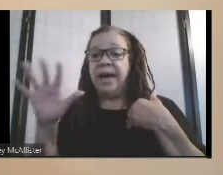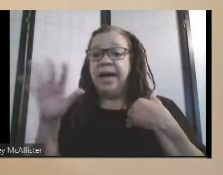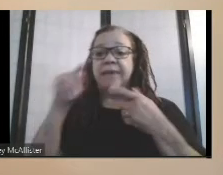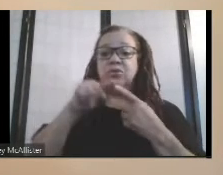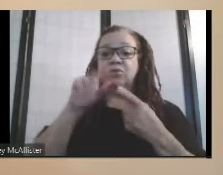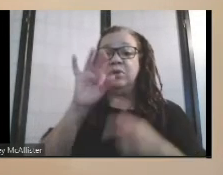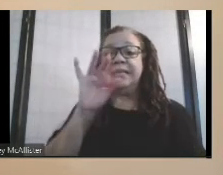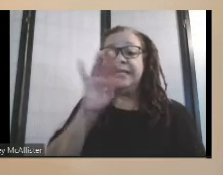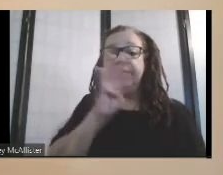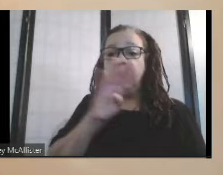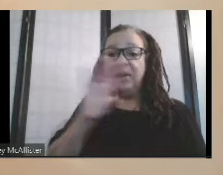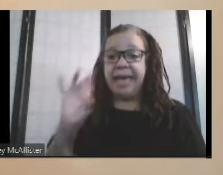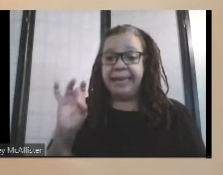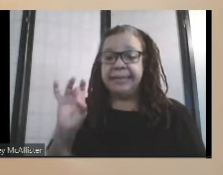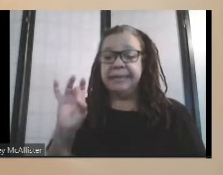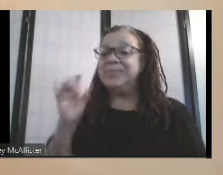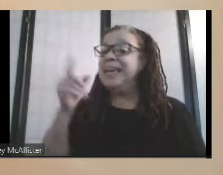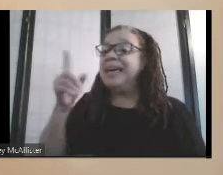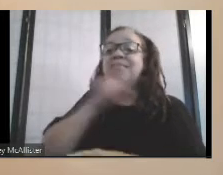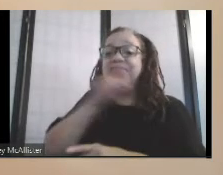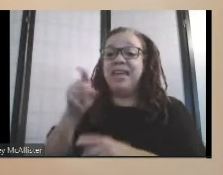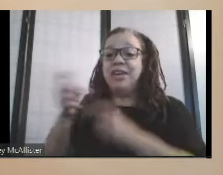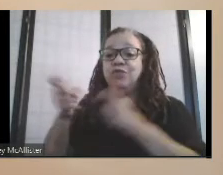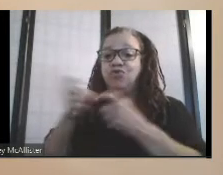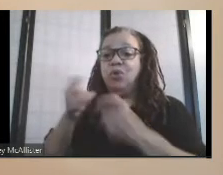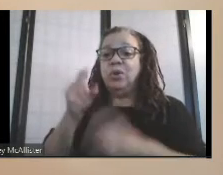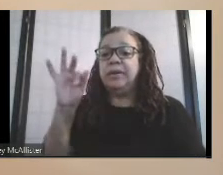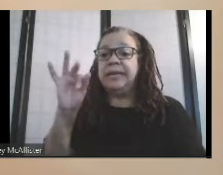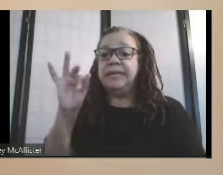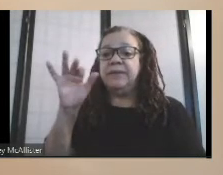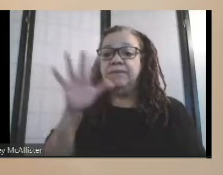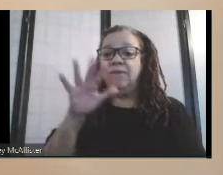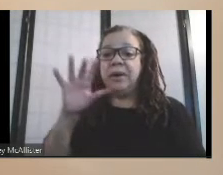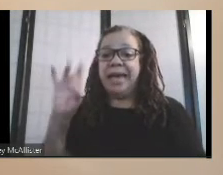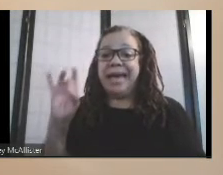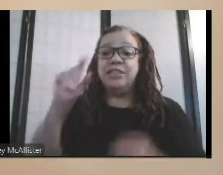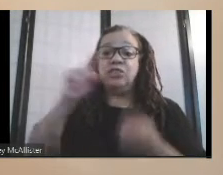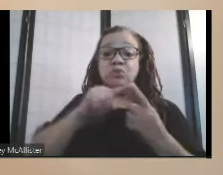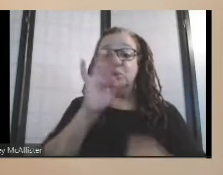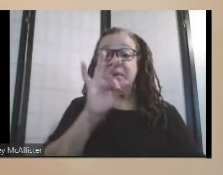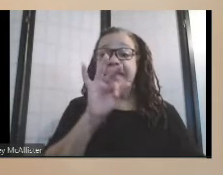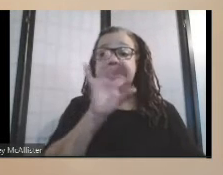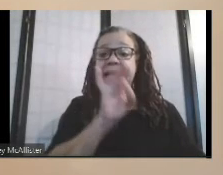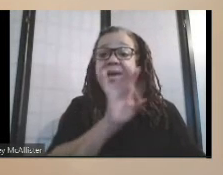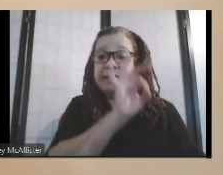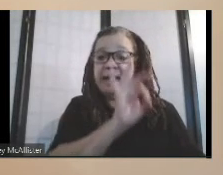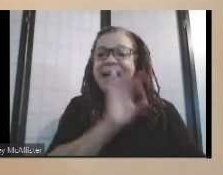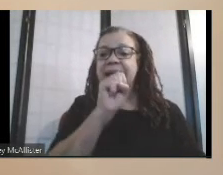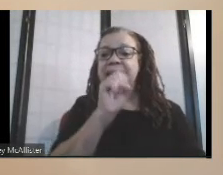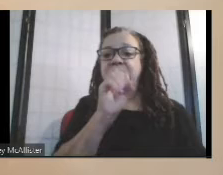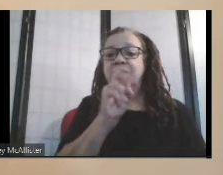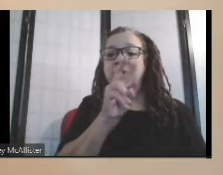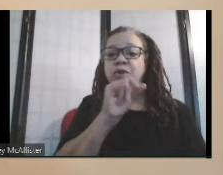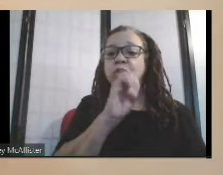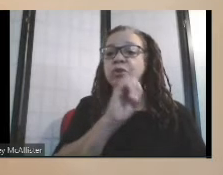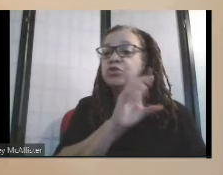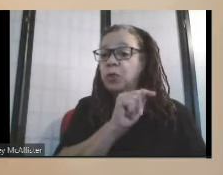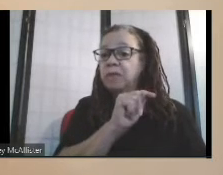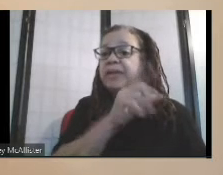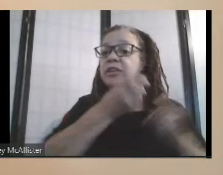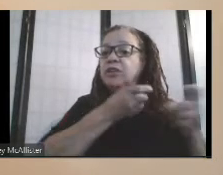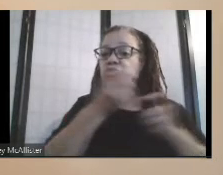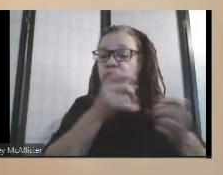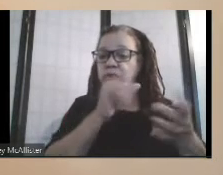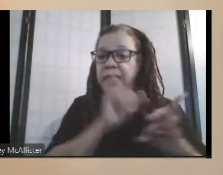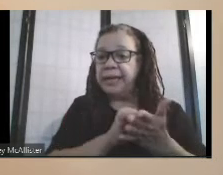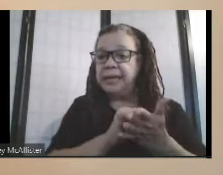and was under Soviet dominion from 1948 to 1989. In January 1st